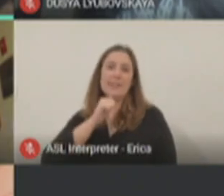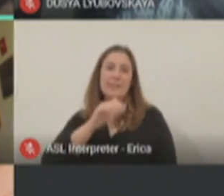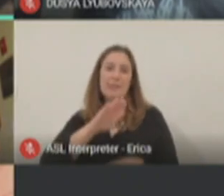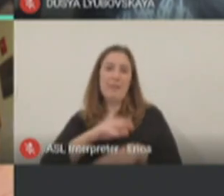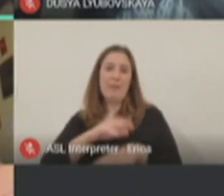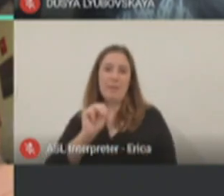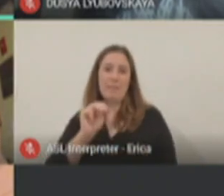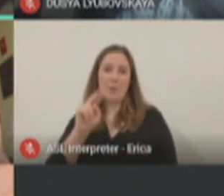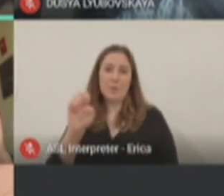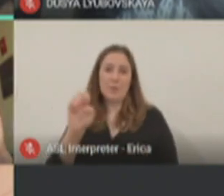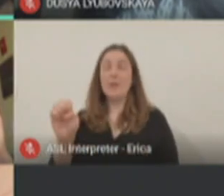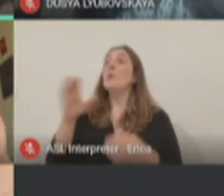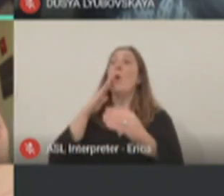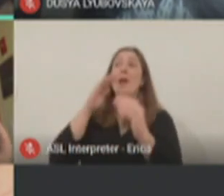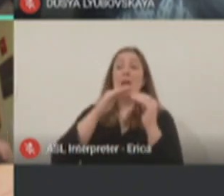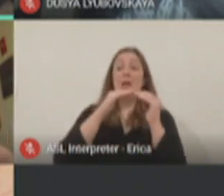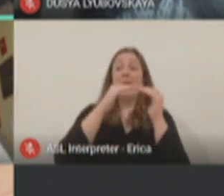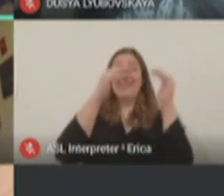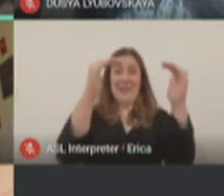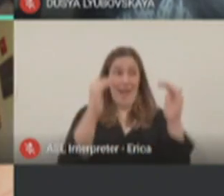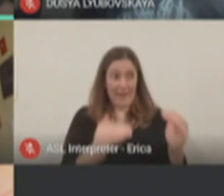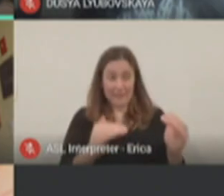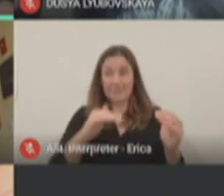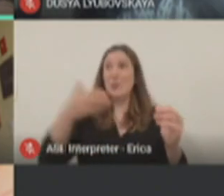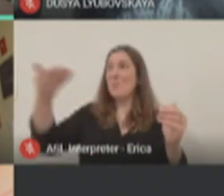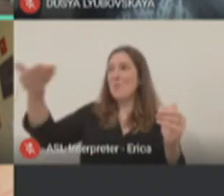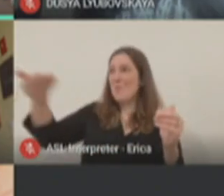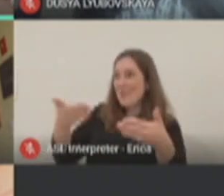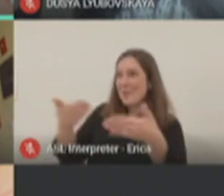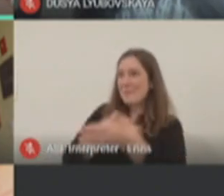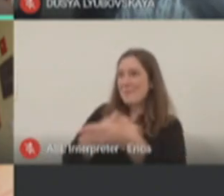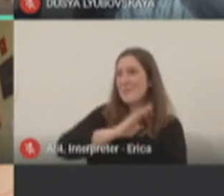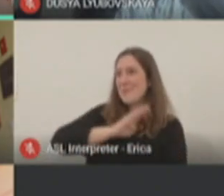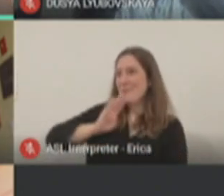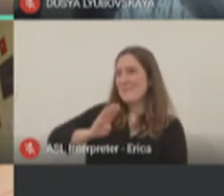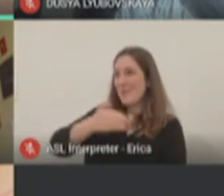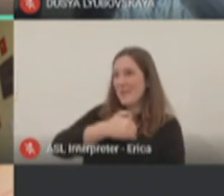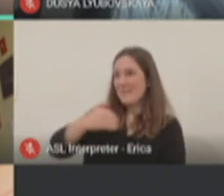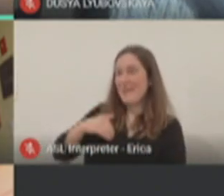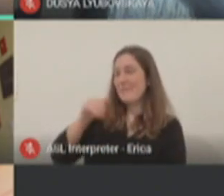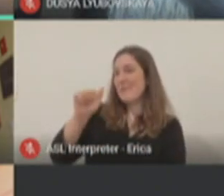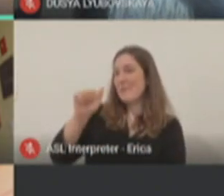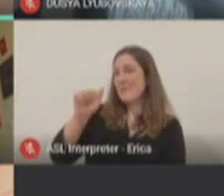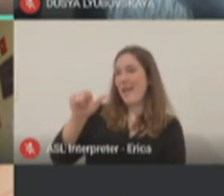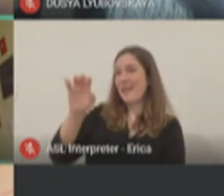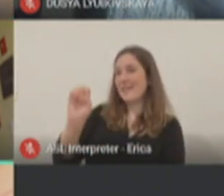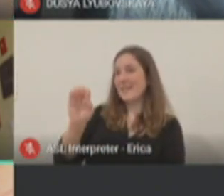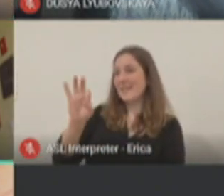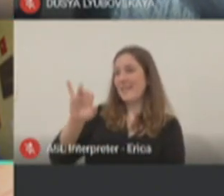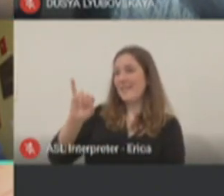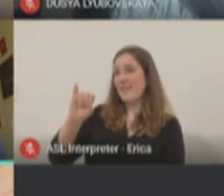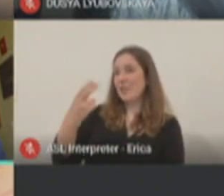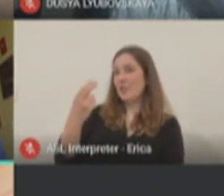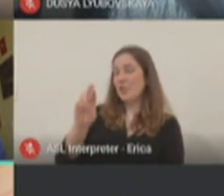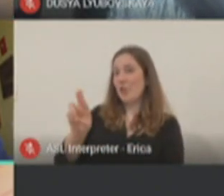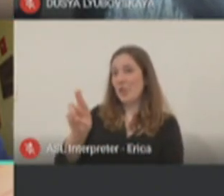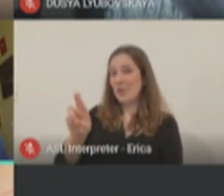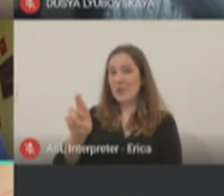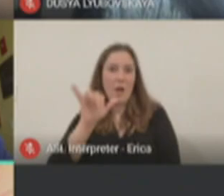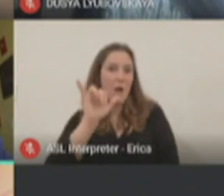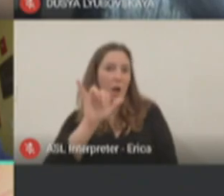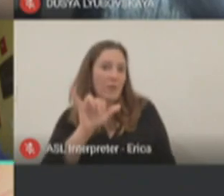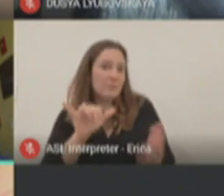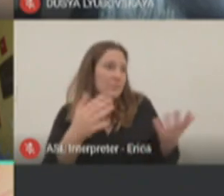next on the agenda is to welcome the new board member, Alice Fisher. Oh, the same.